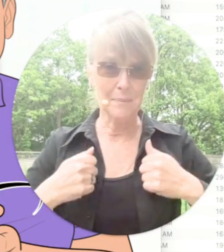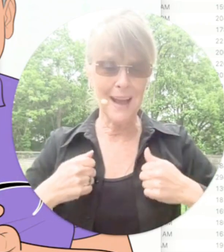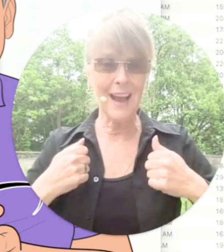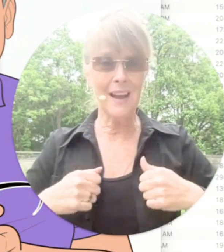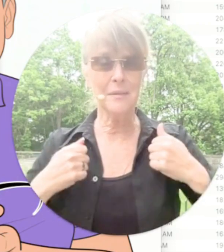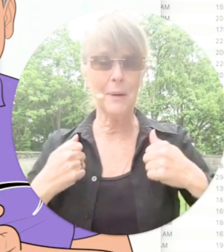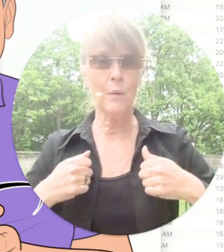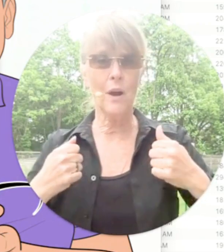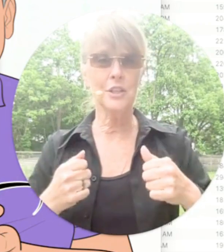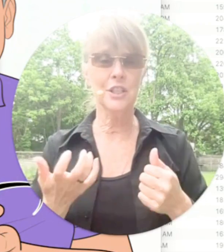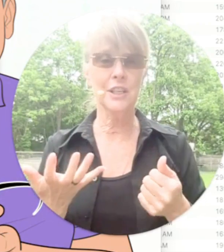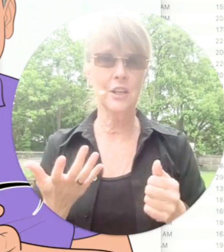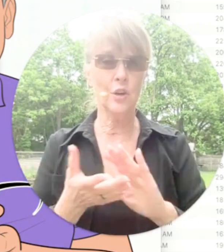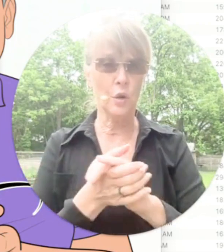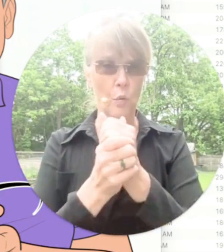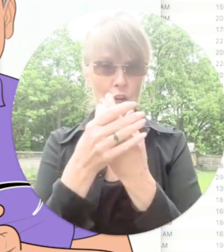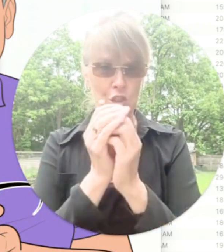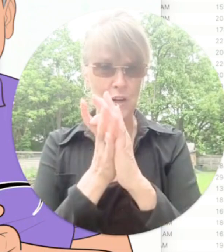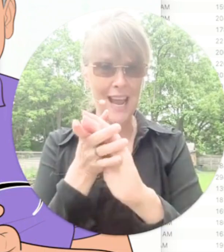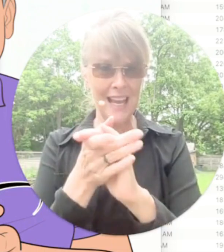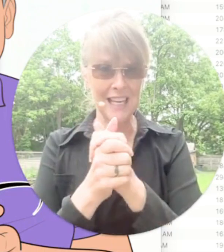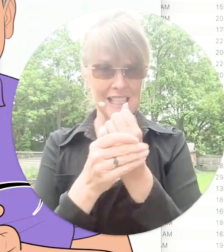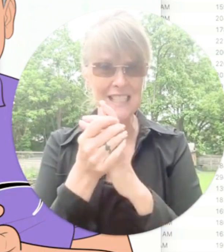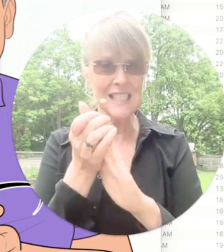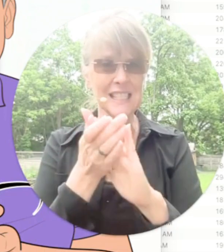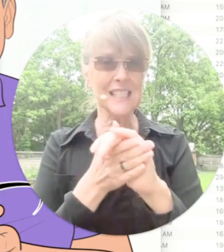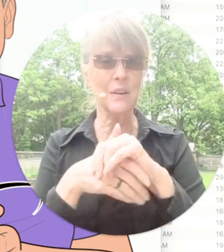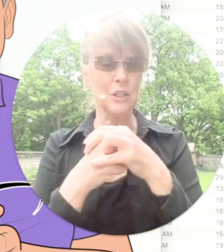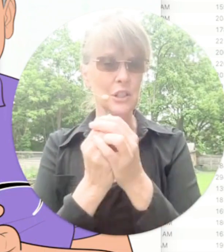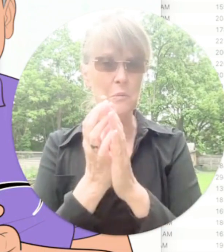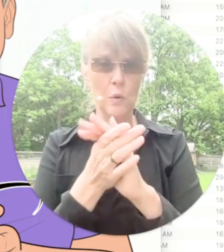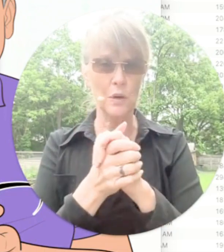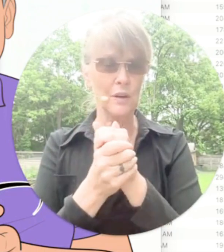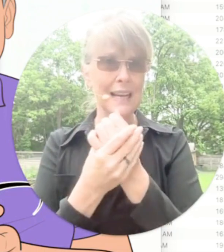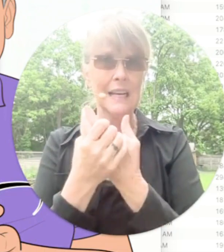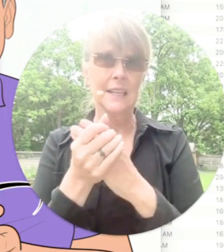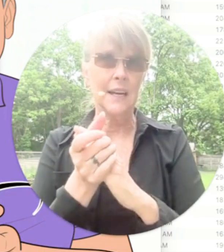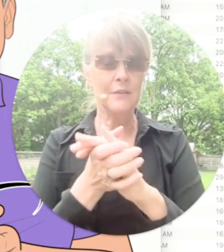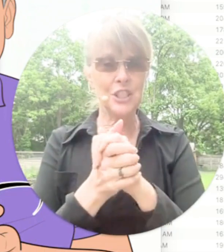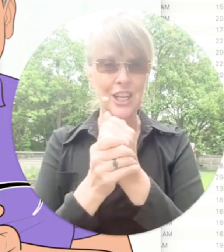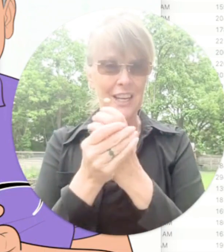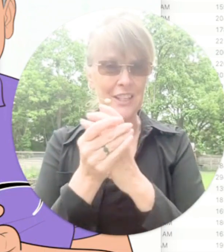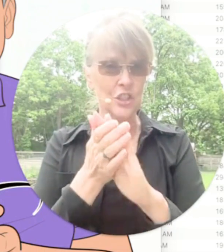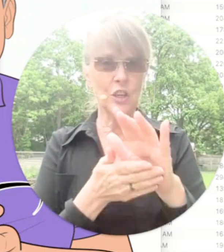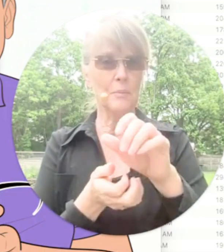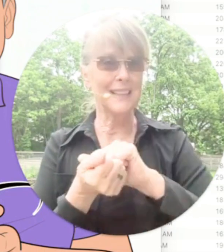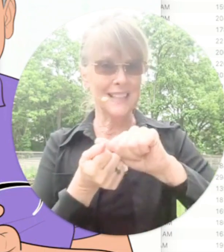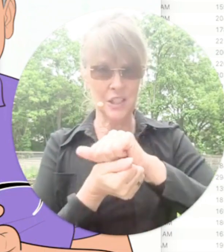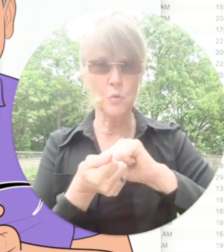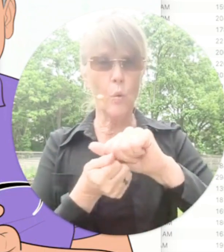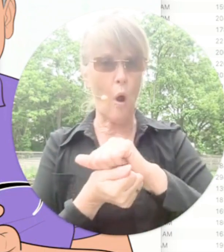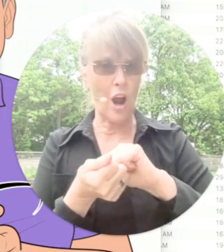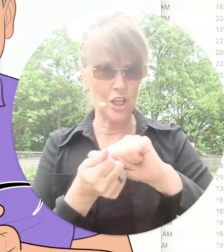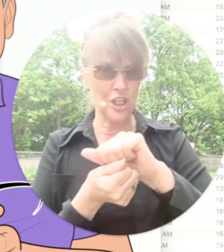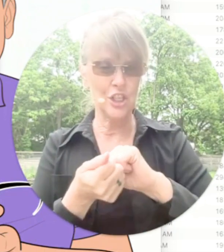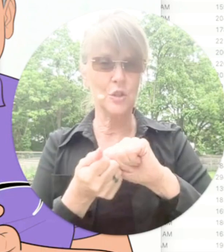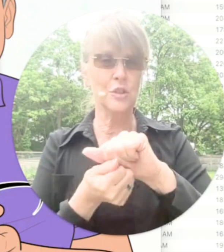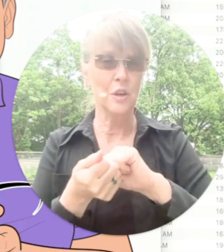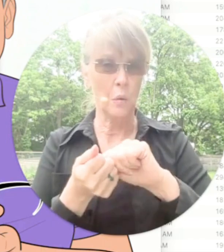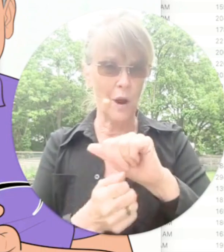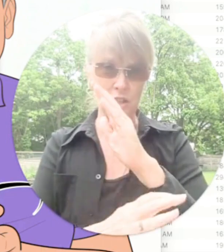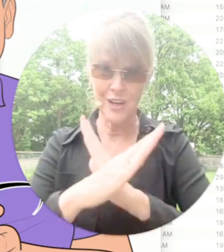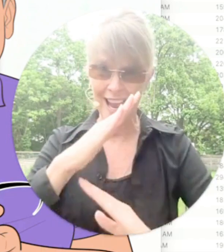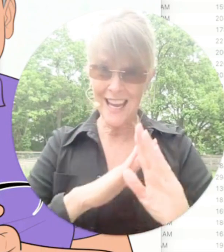take a bath by washing. You can wash your hands, which is more of a gesture, but this is